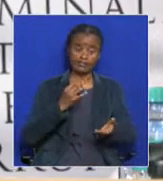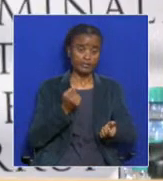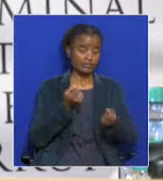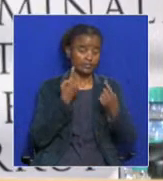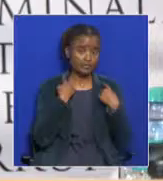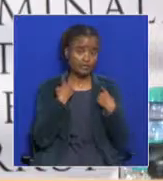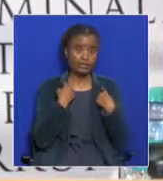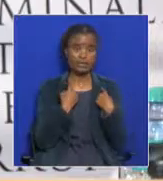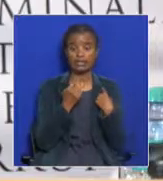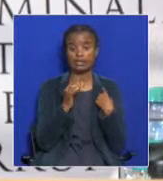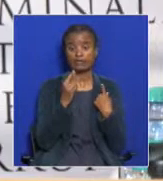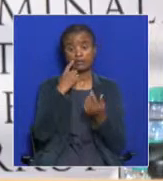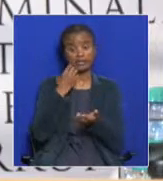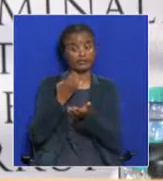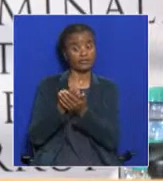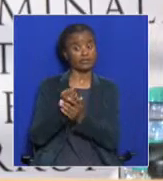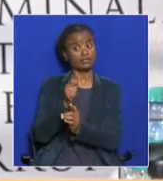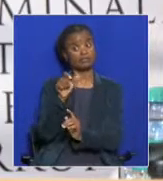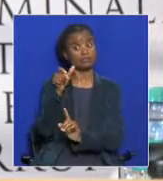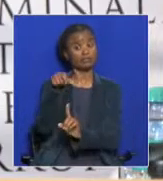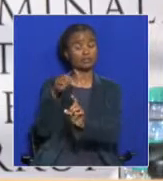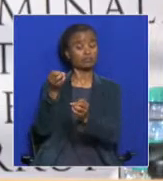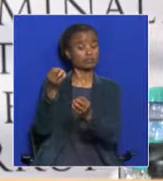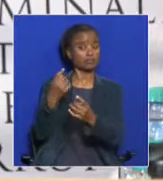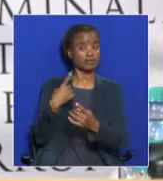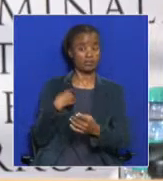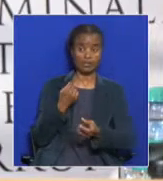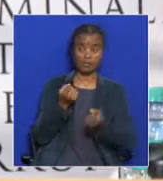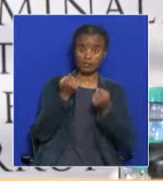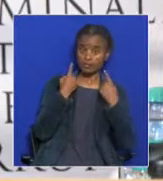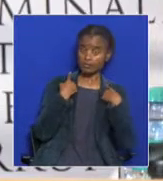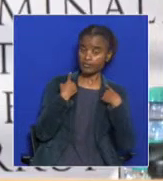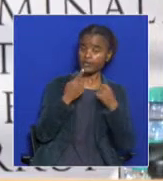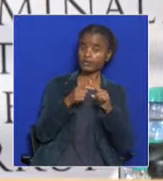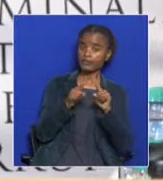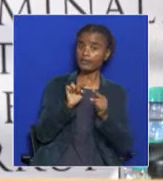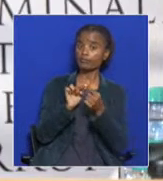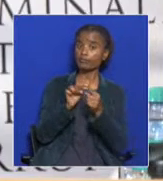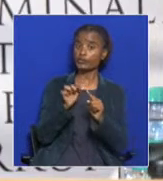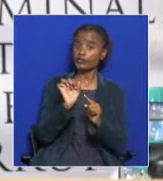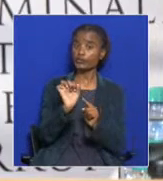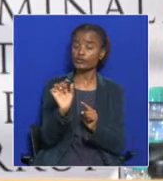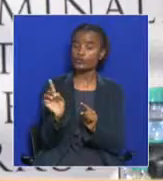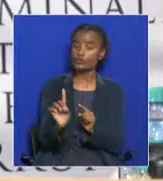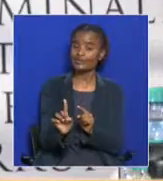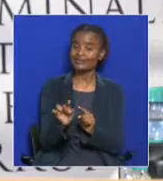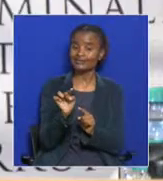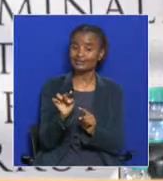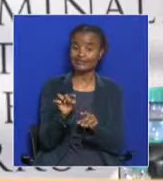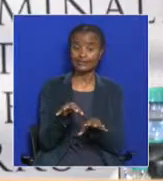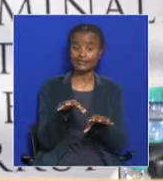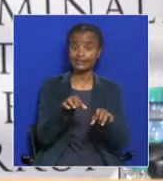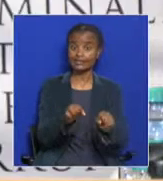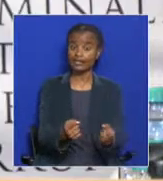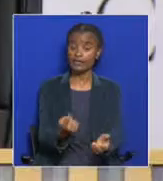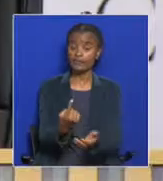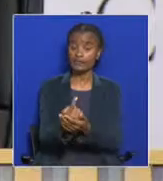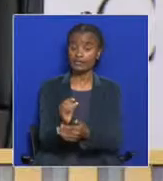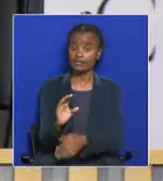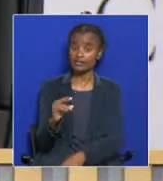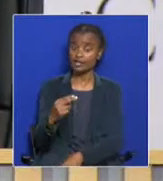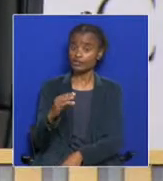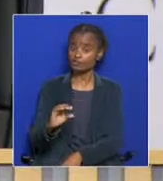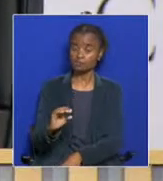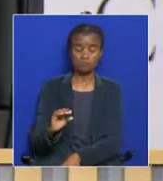that. But your point is that that particular seizure did not take place at CHC depot. Not that I